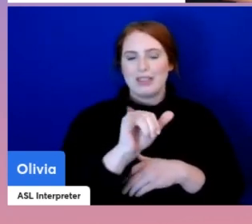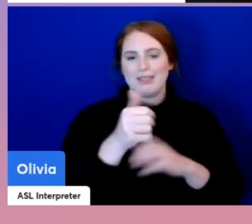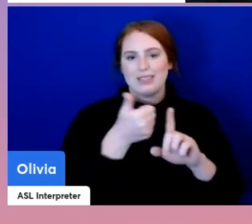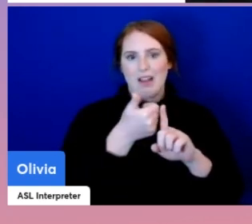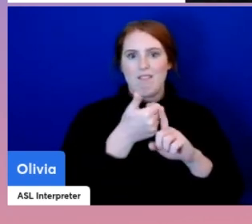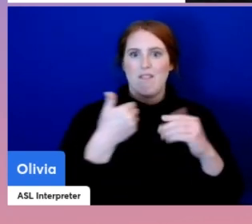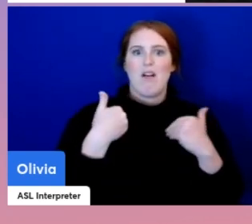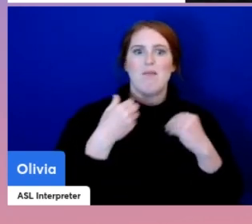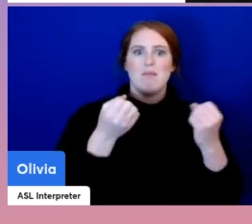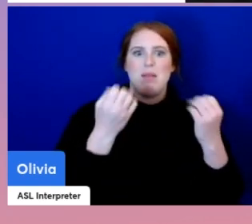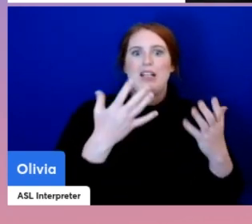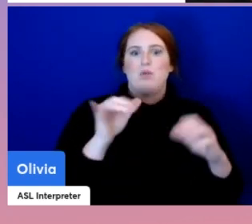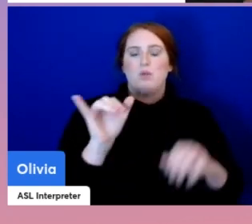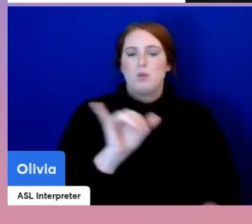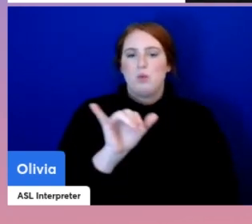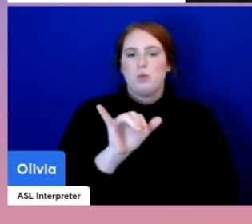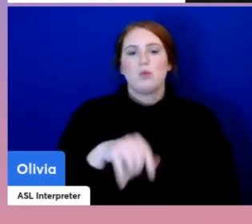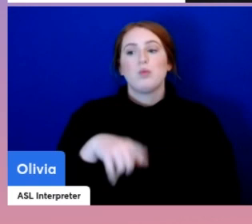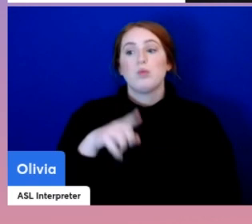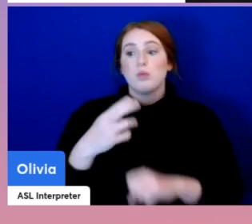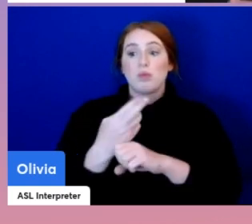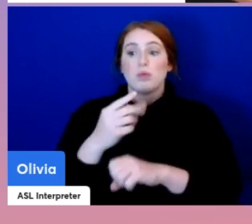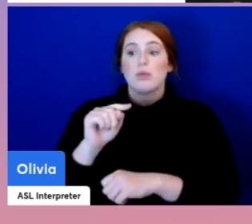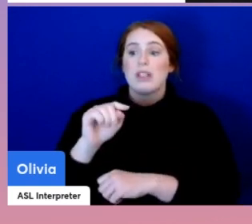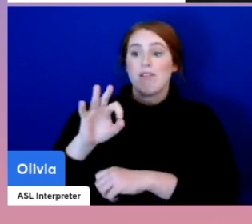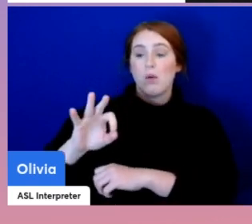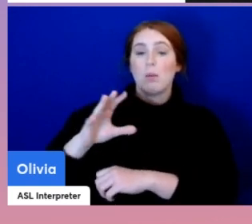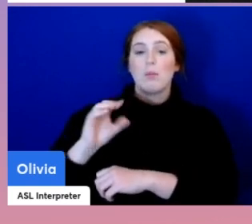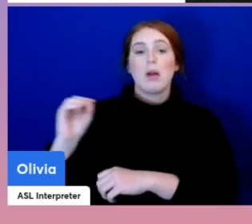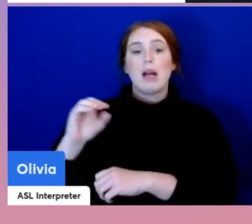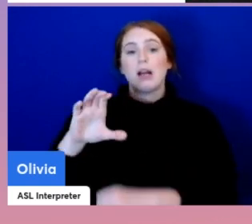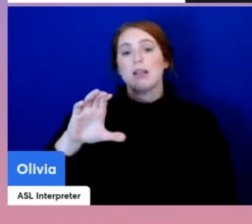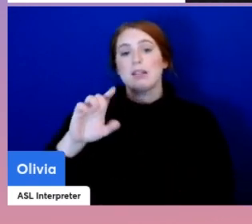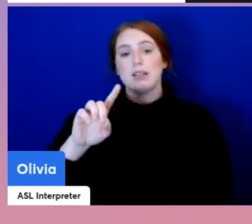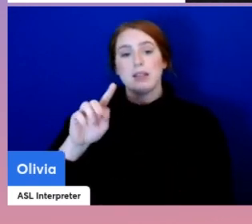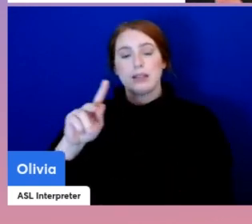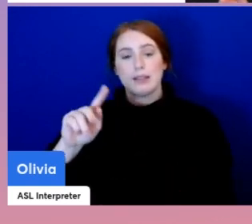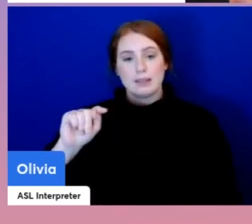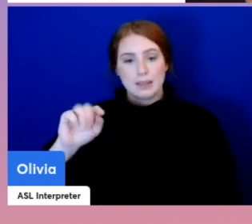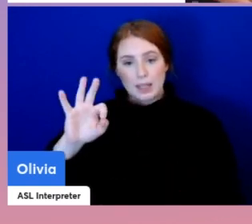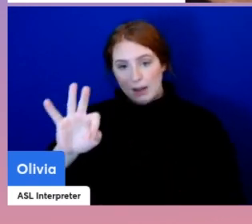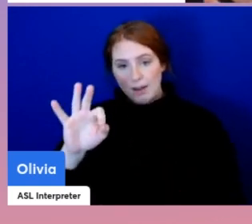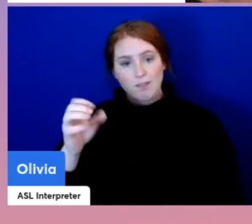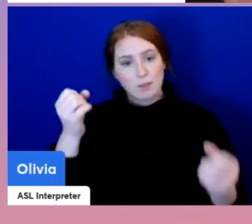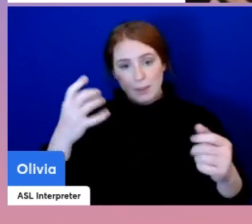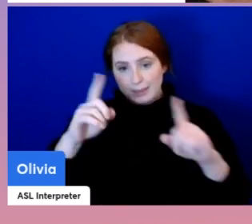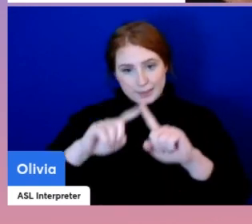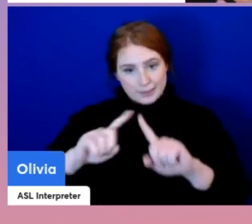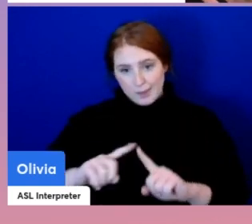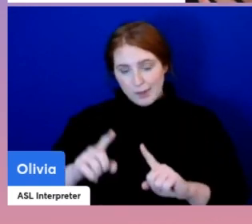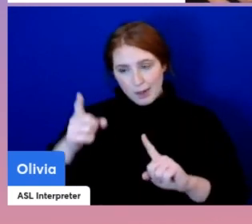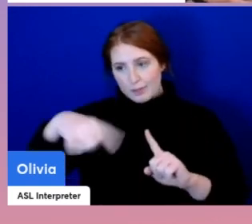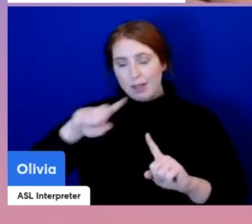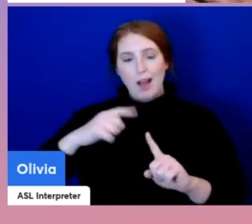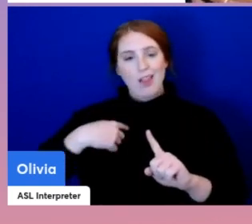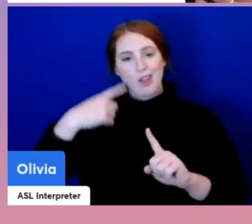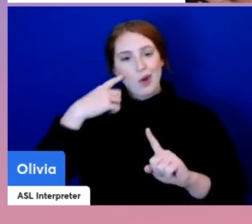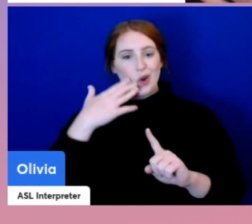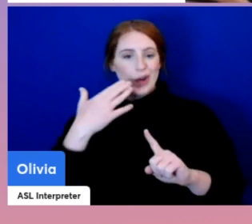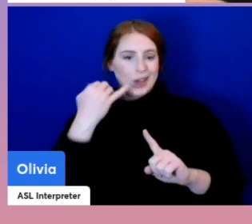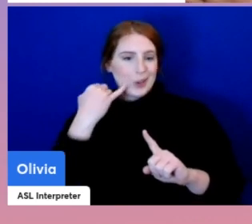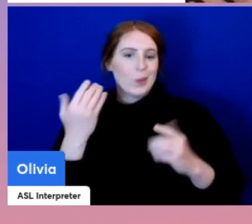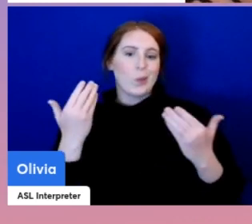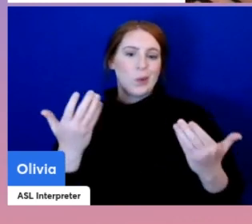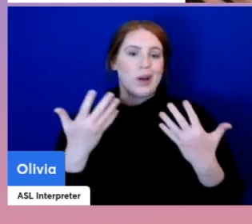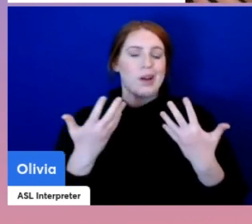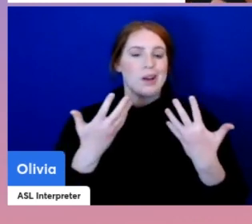So having used Terraform and CDKTF across consulting engagements, I thought I'd combine some of the patterns I use and lessons I've